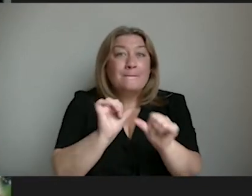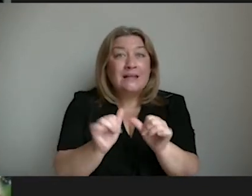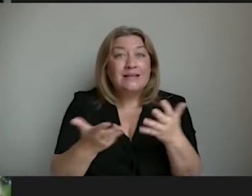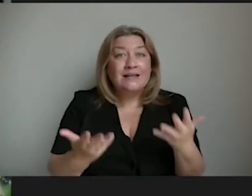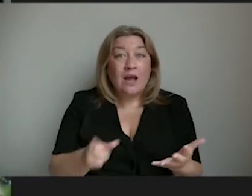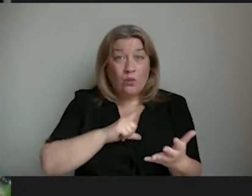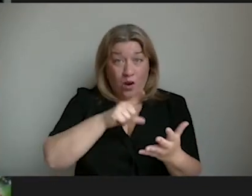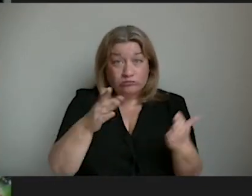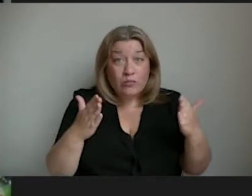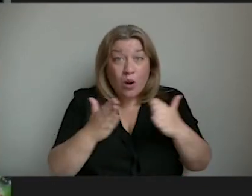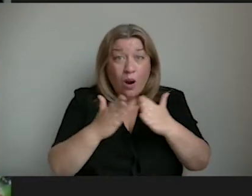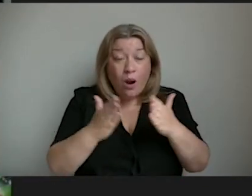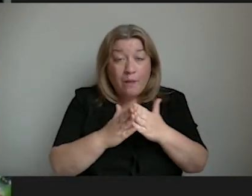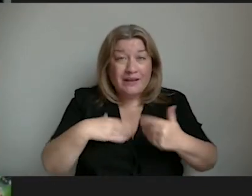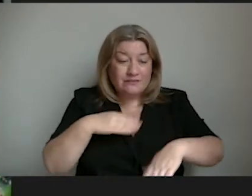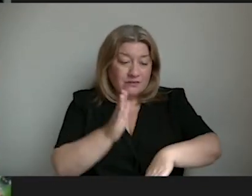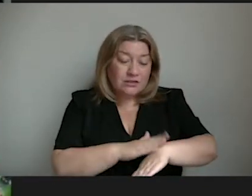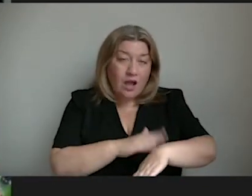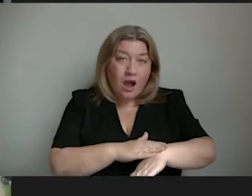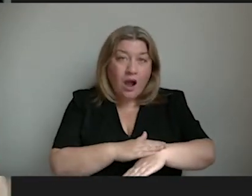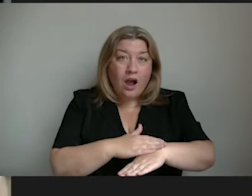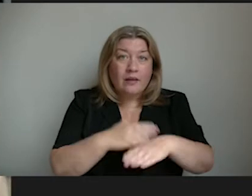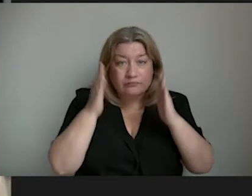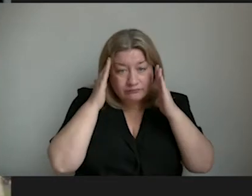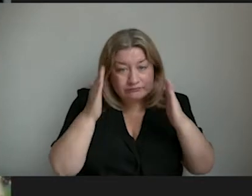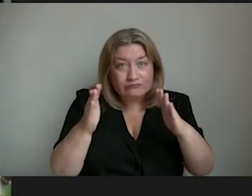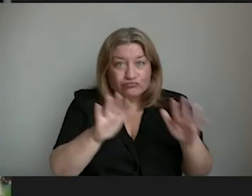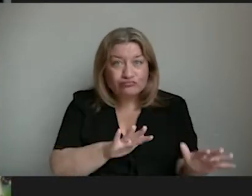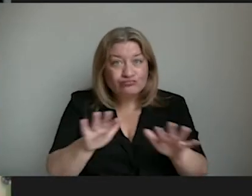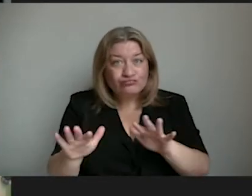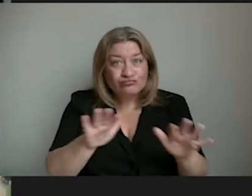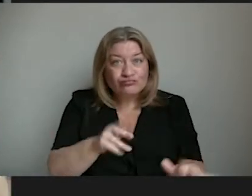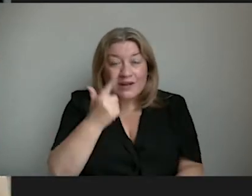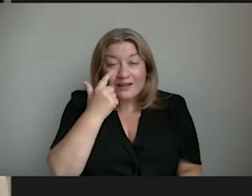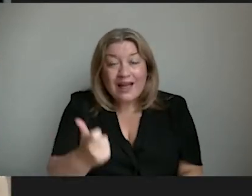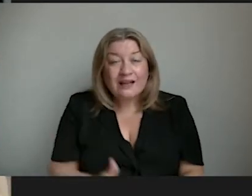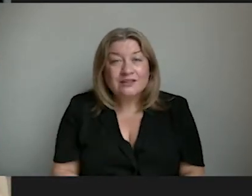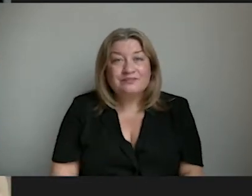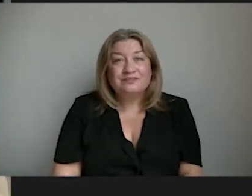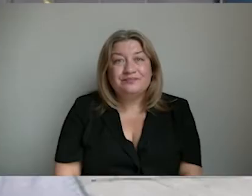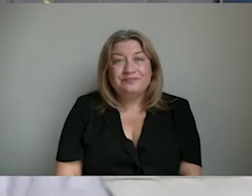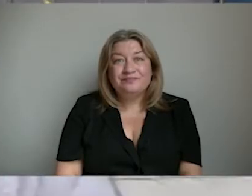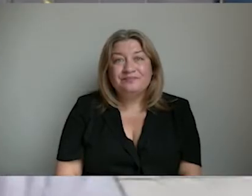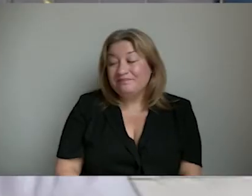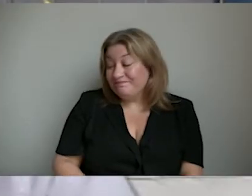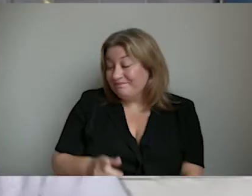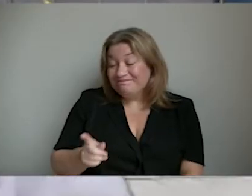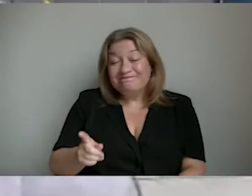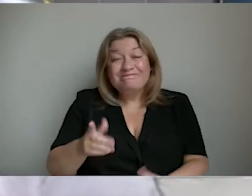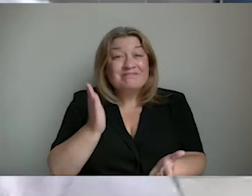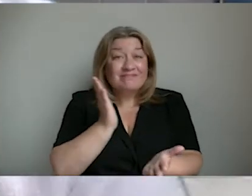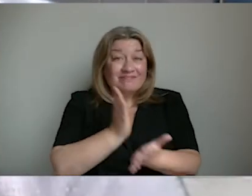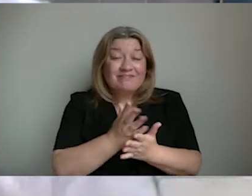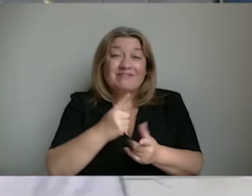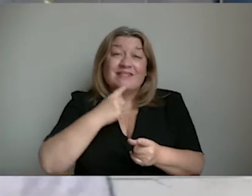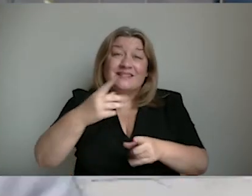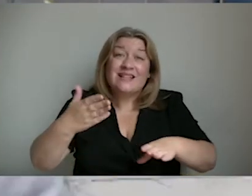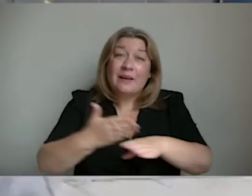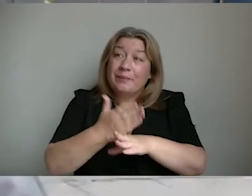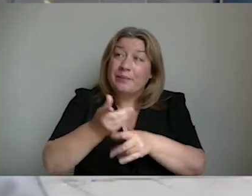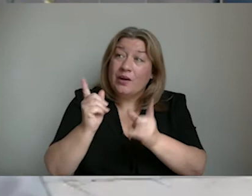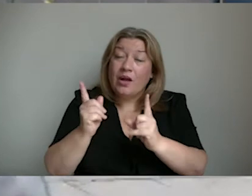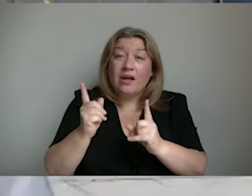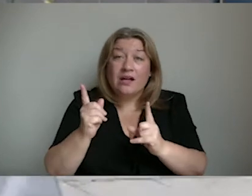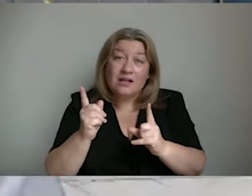you can put in more time and effort into doing that application form. So definitely apply. Yeah, I think we'd certainly say to employers who might